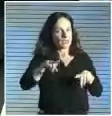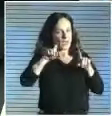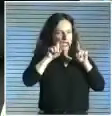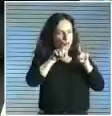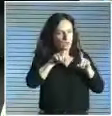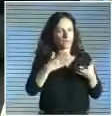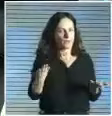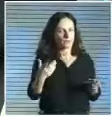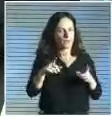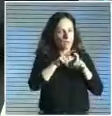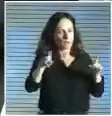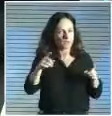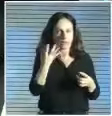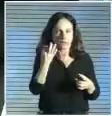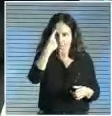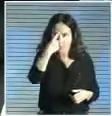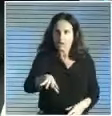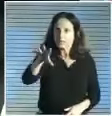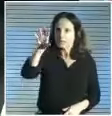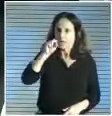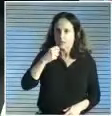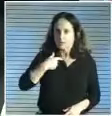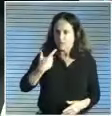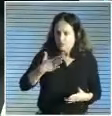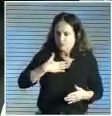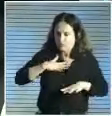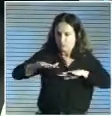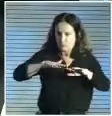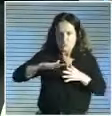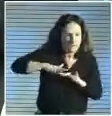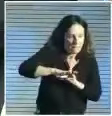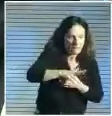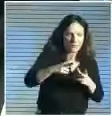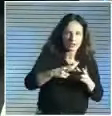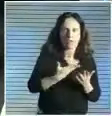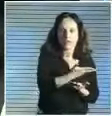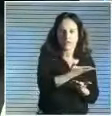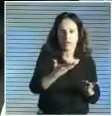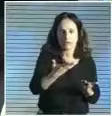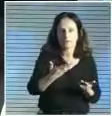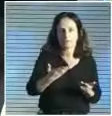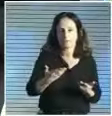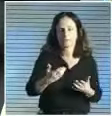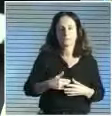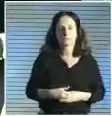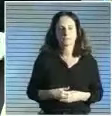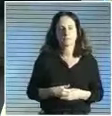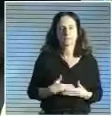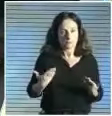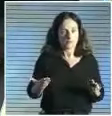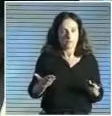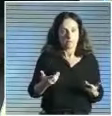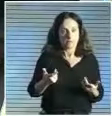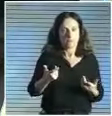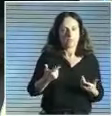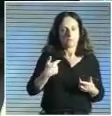and why we need to work on this to co-live better with the society. And also to the society,